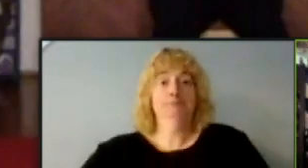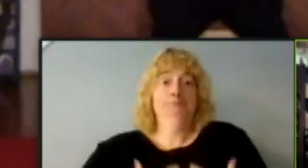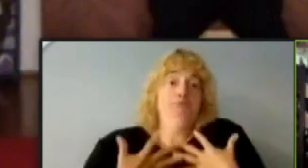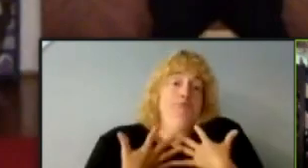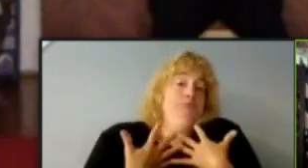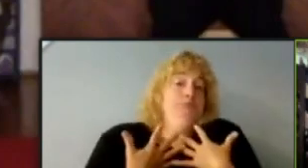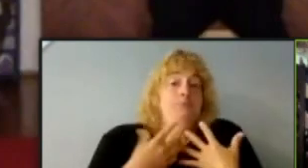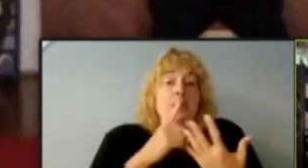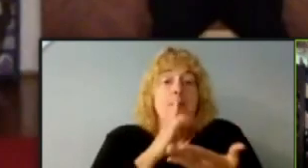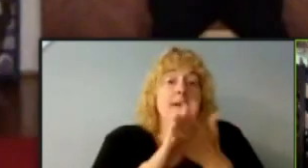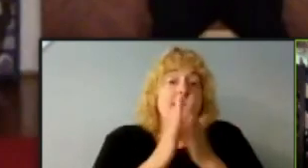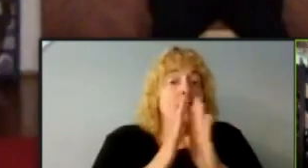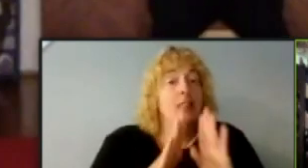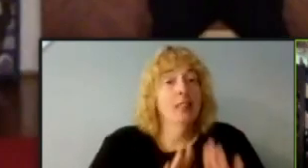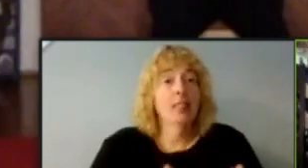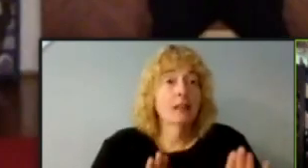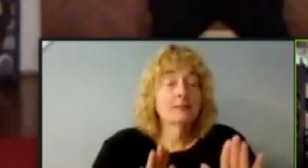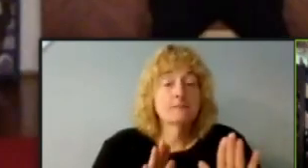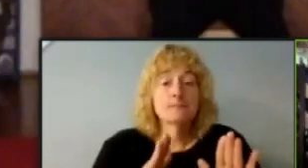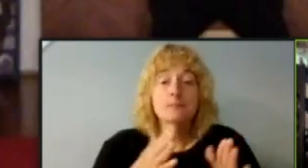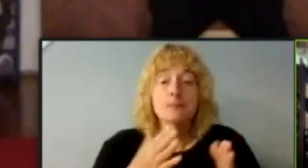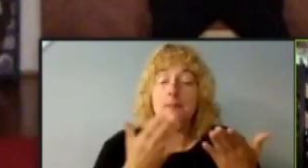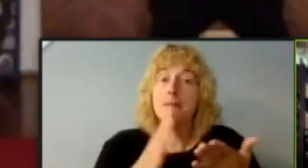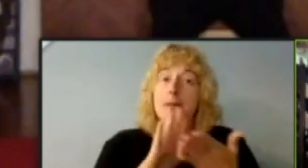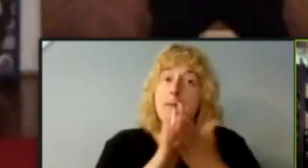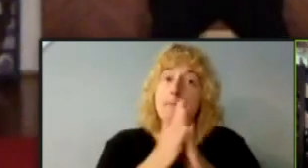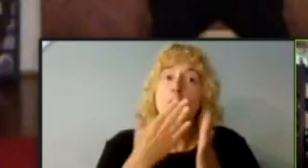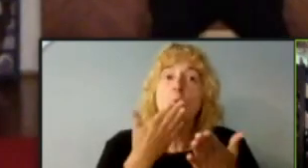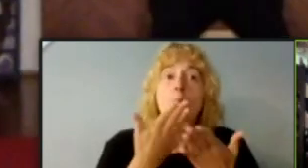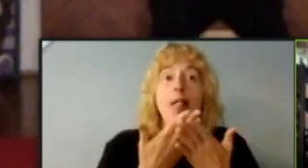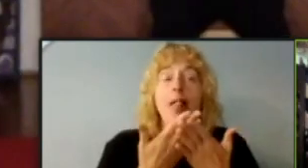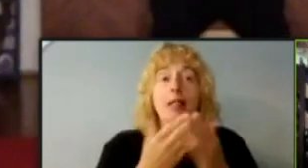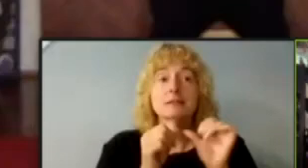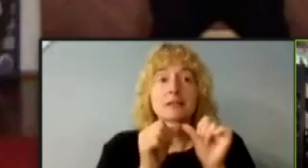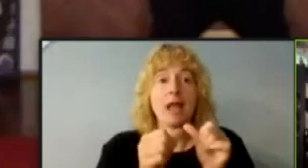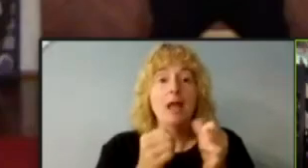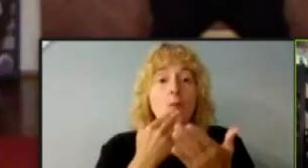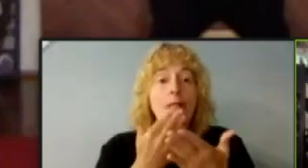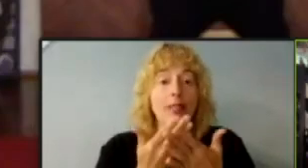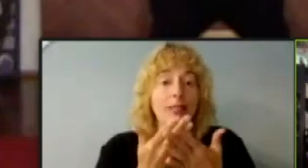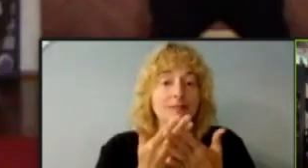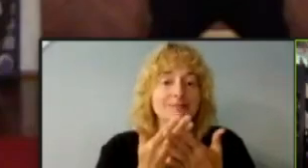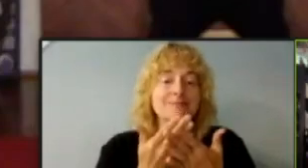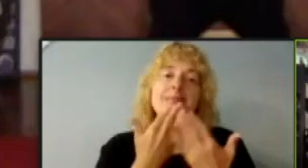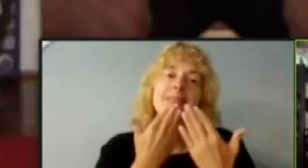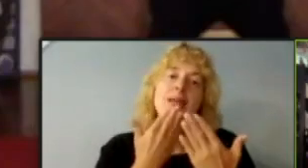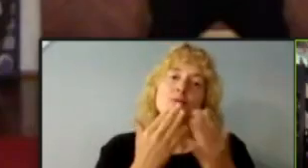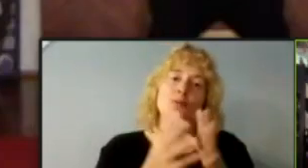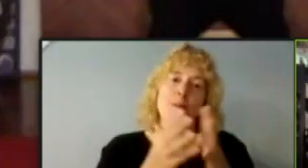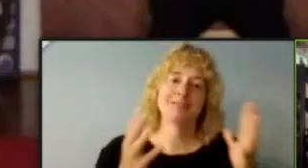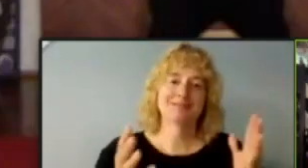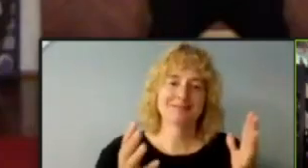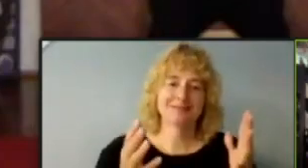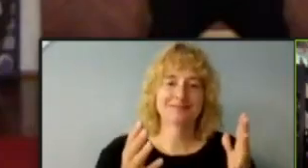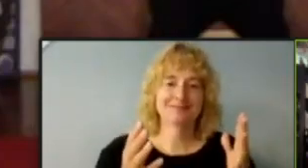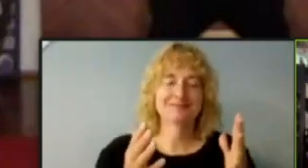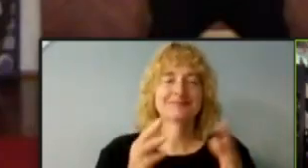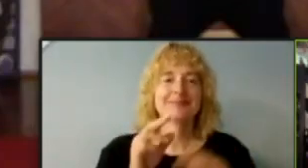you be well. May you stay well. Thank you so much.